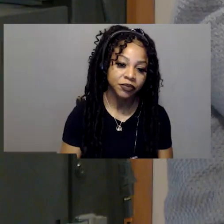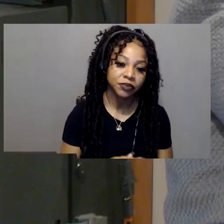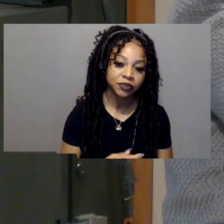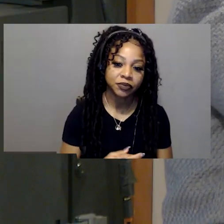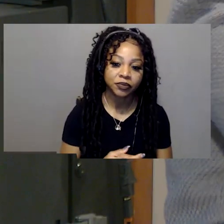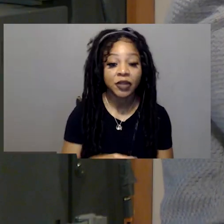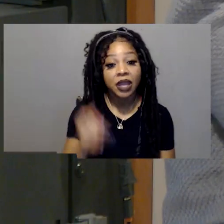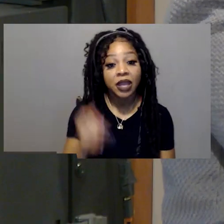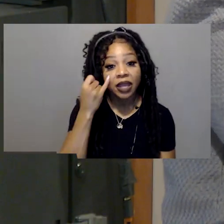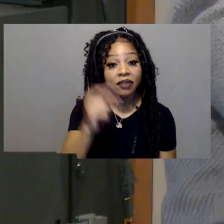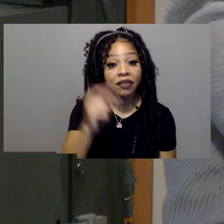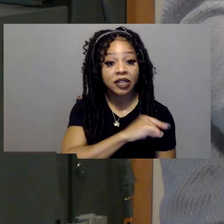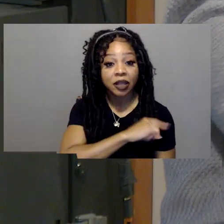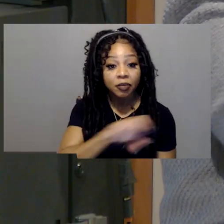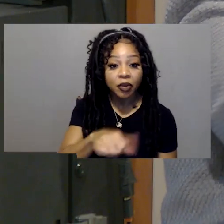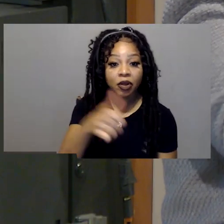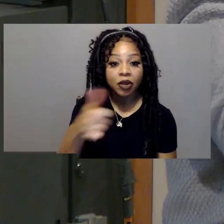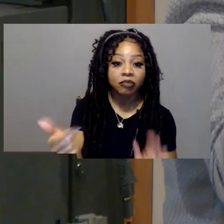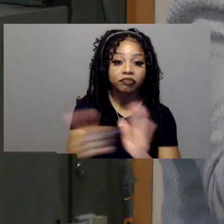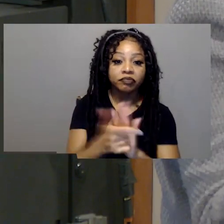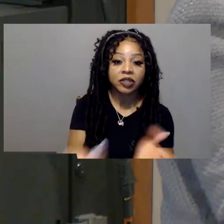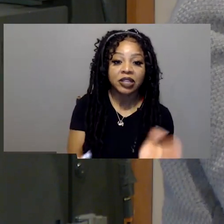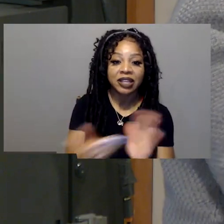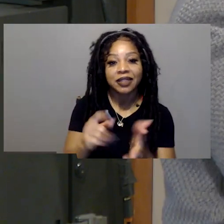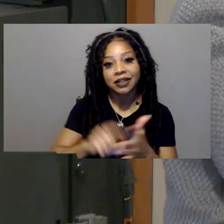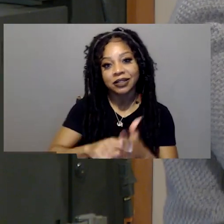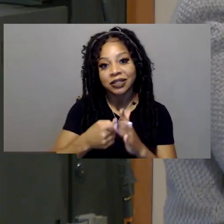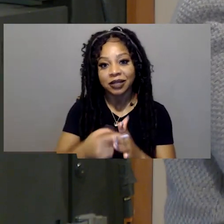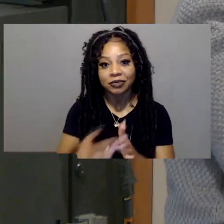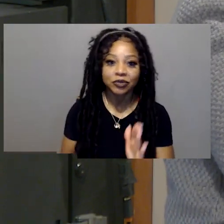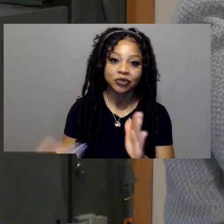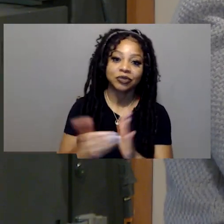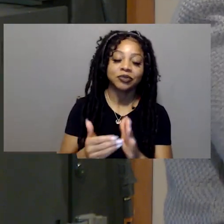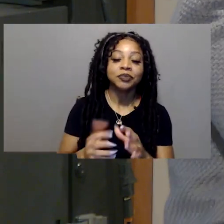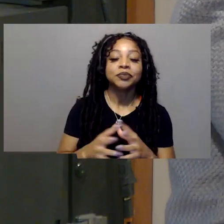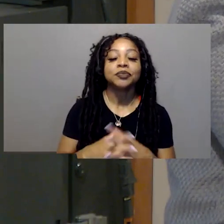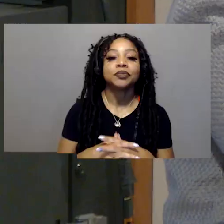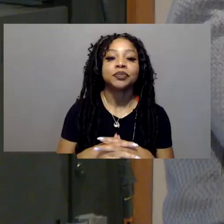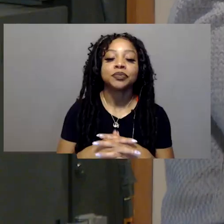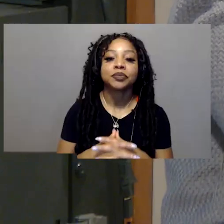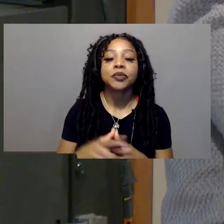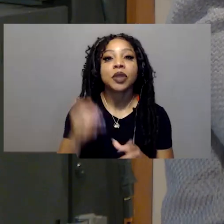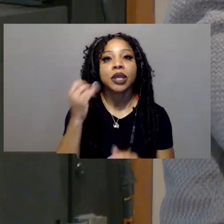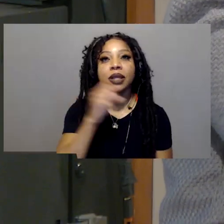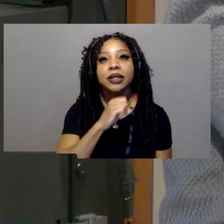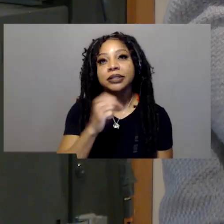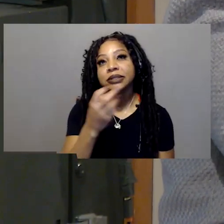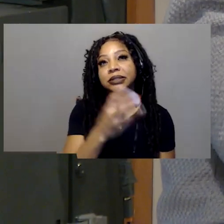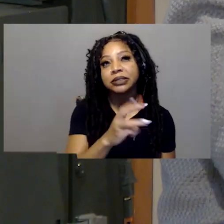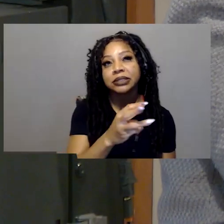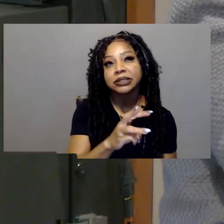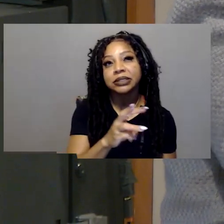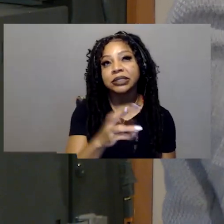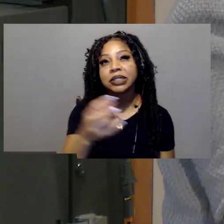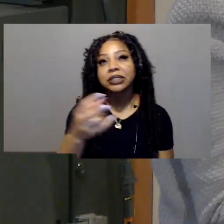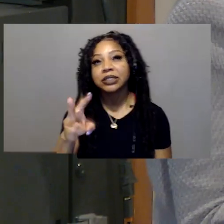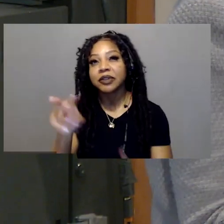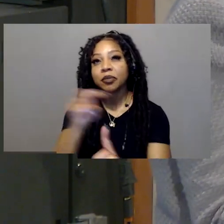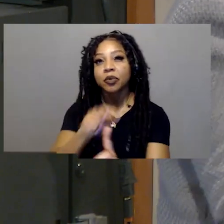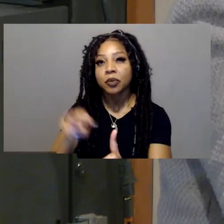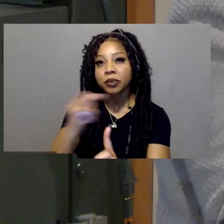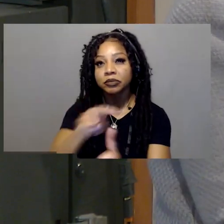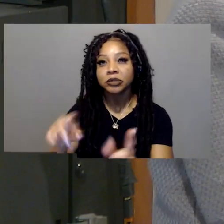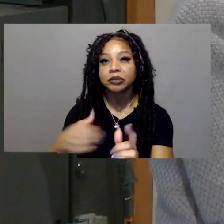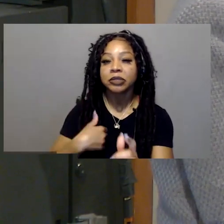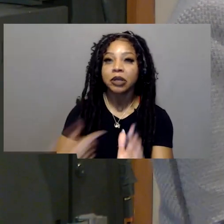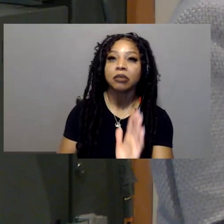If you're found guilty of another offense, the time clicks again. So sometimes, say I was 16, 17, out on probation, I committed another